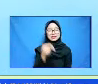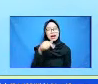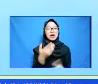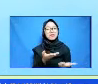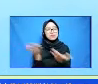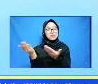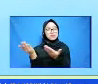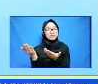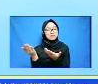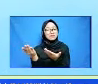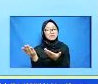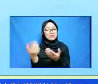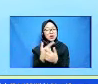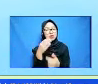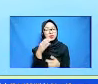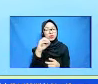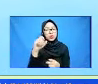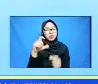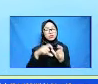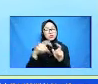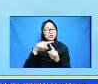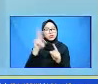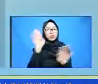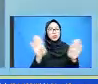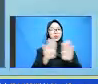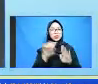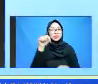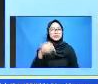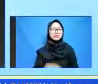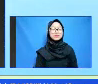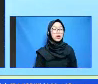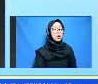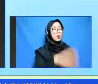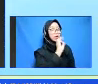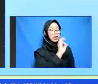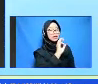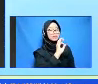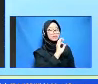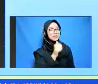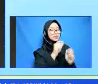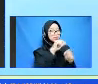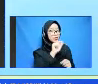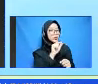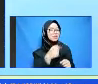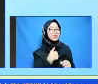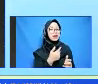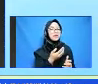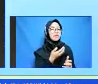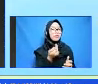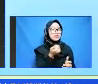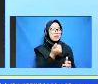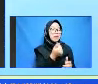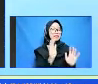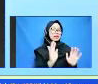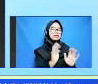I will. We're already even a bit over time, so I have to be quick about it. But very, very happy that we leave the